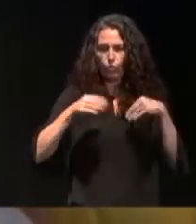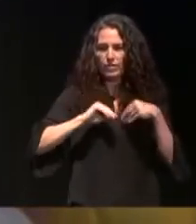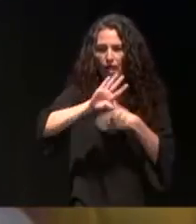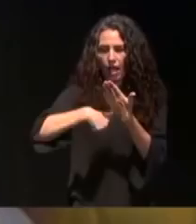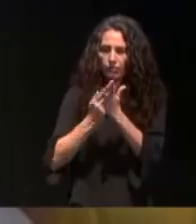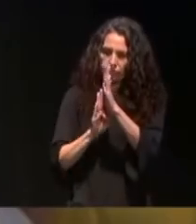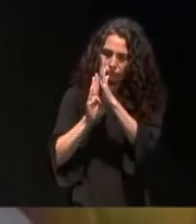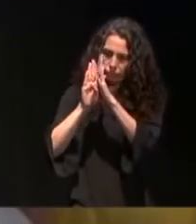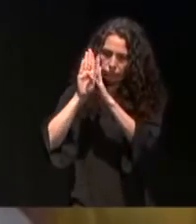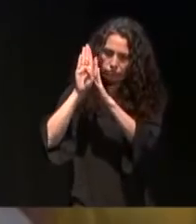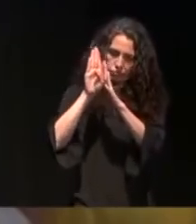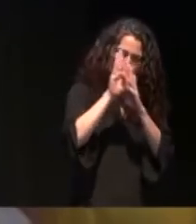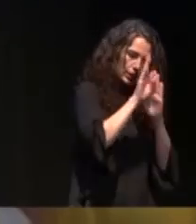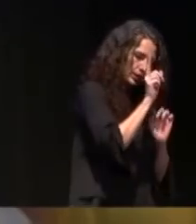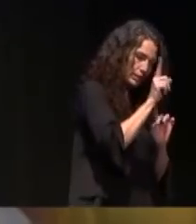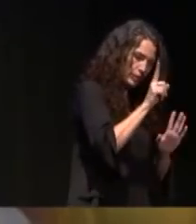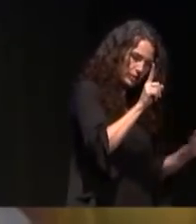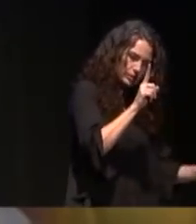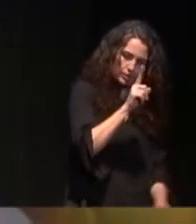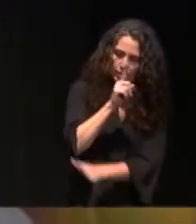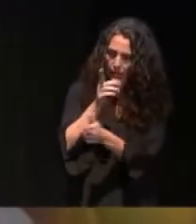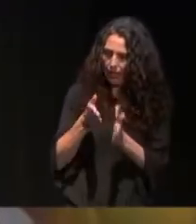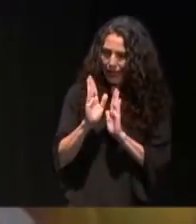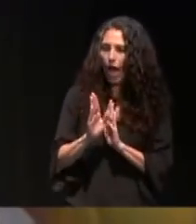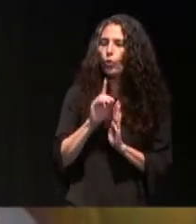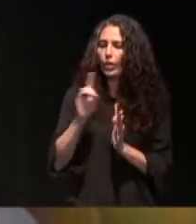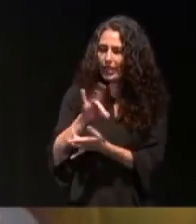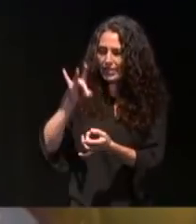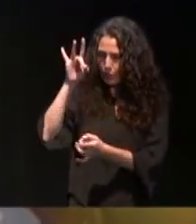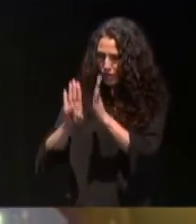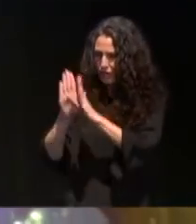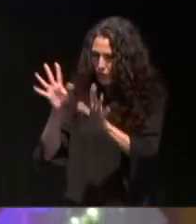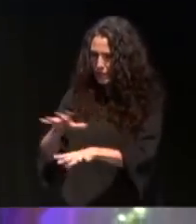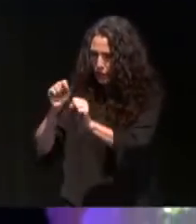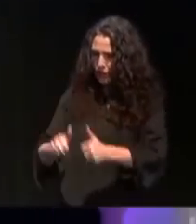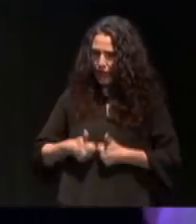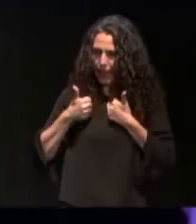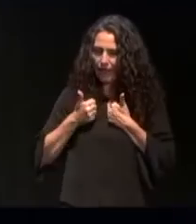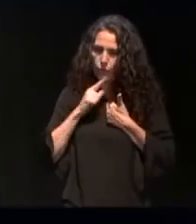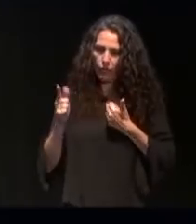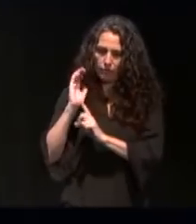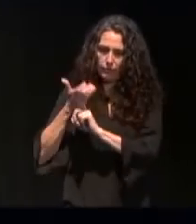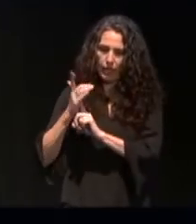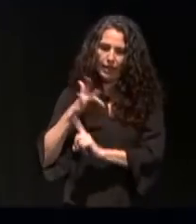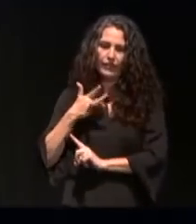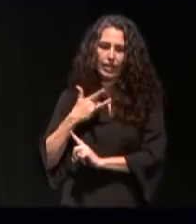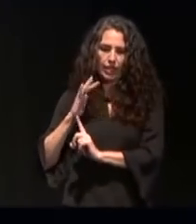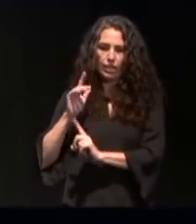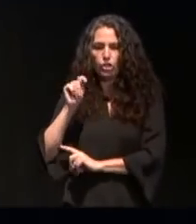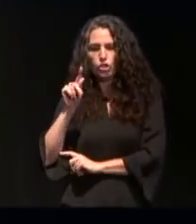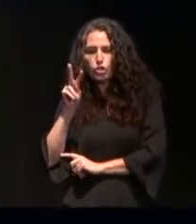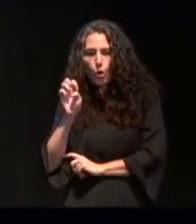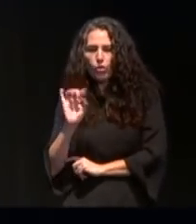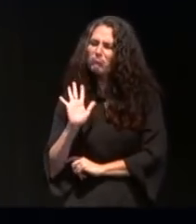evolutionary impulse that governs the universe and to allow the unfoldment of the spirit to take over your life and to so live in the feeling tone of it's all right and it's going to